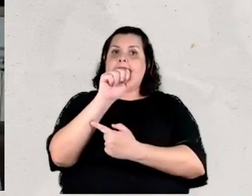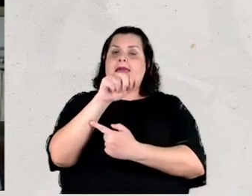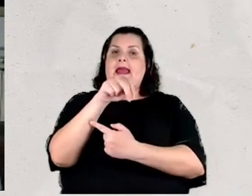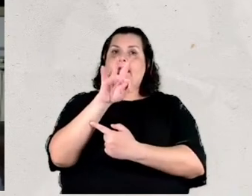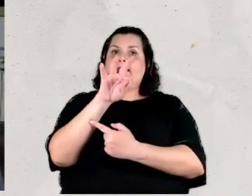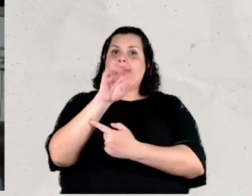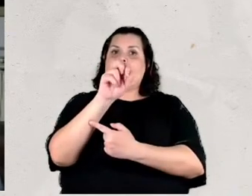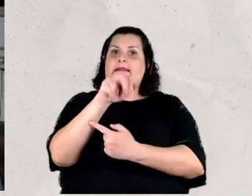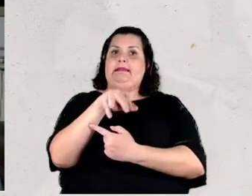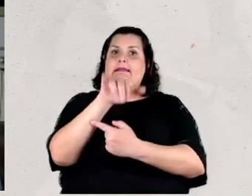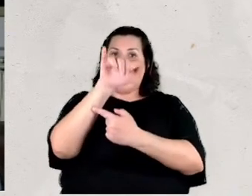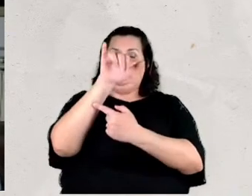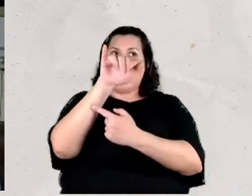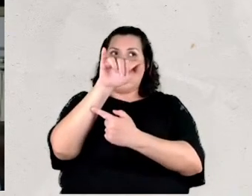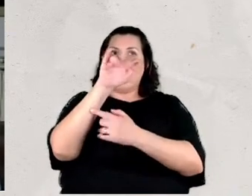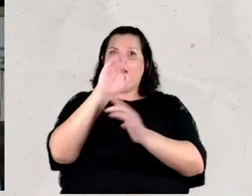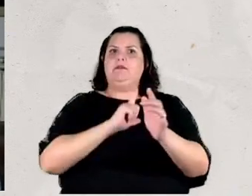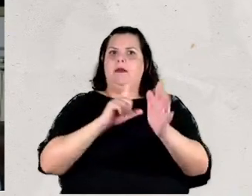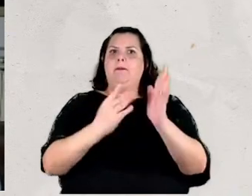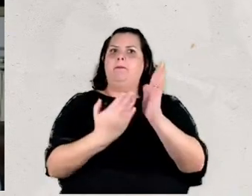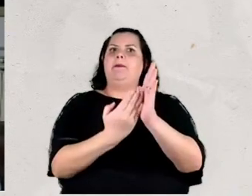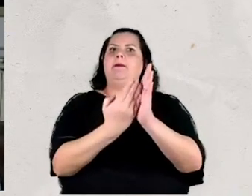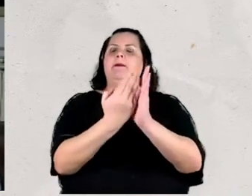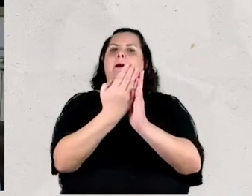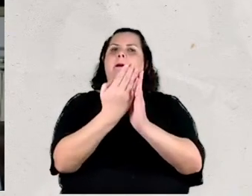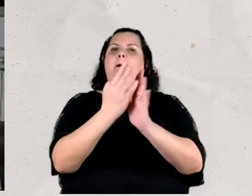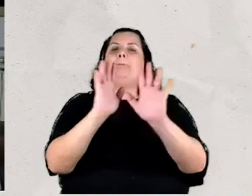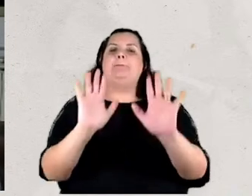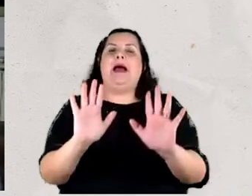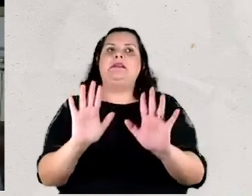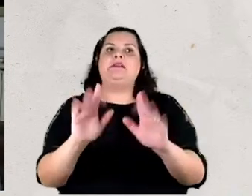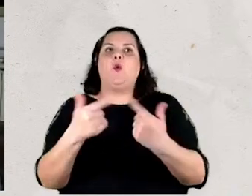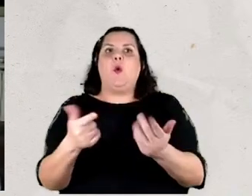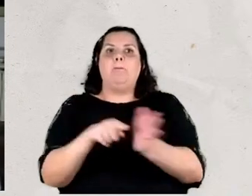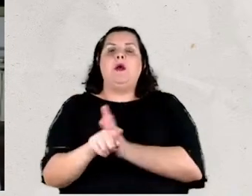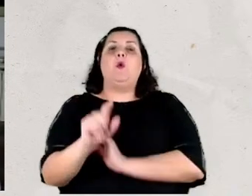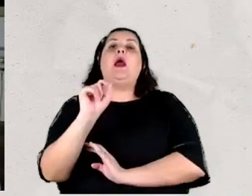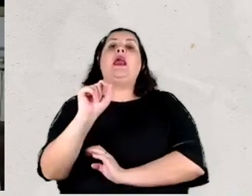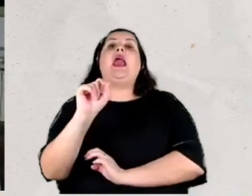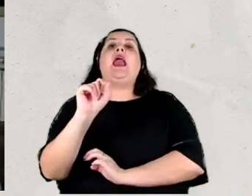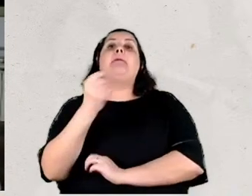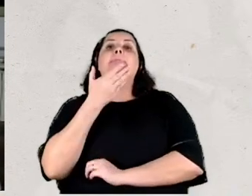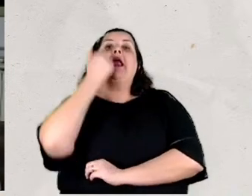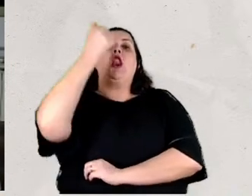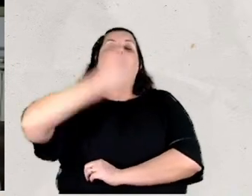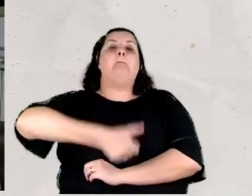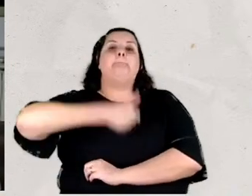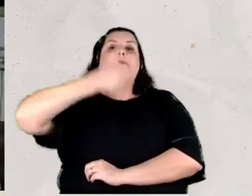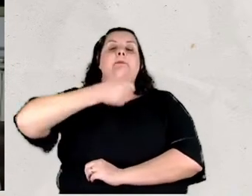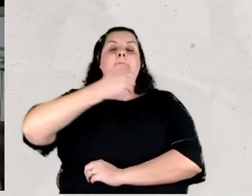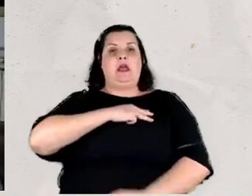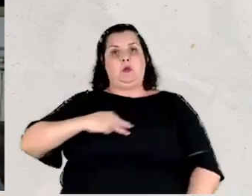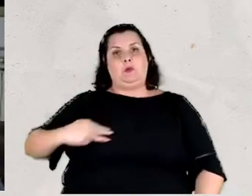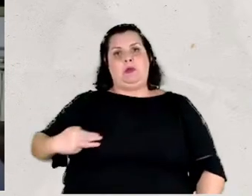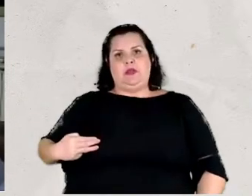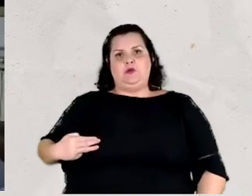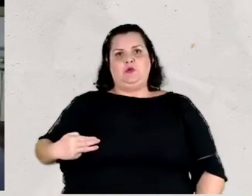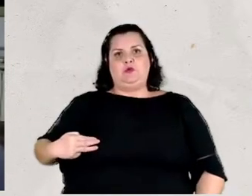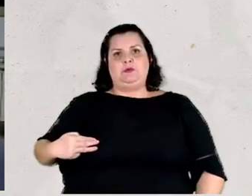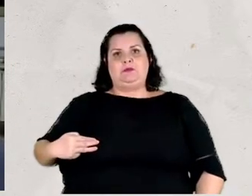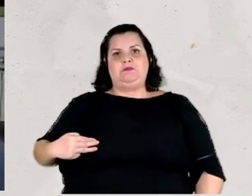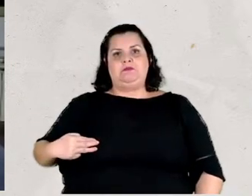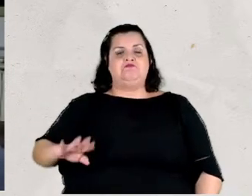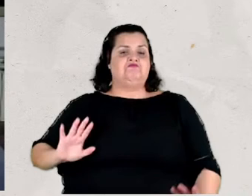system, it doesn't matter because you vote for a party. But Netanyahu in the past was leading by